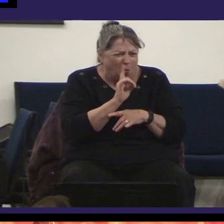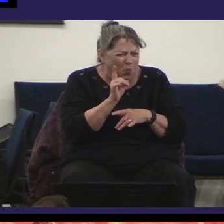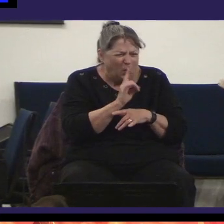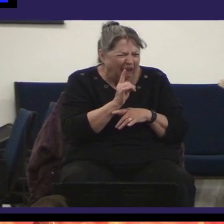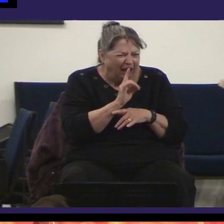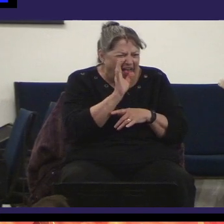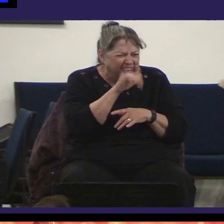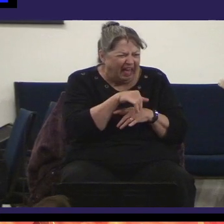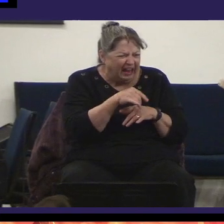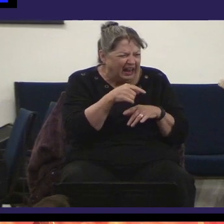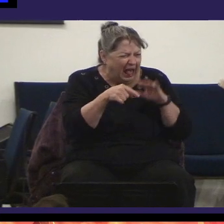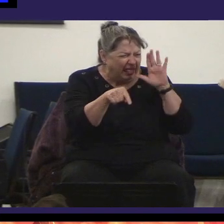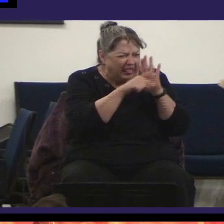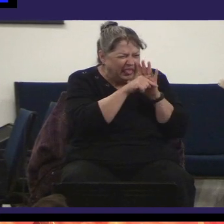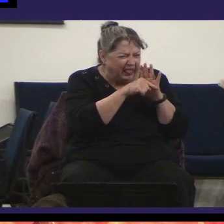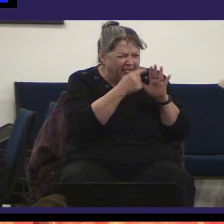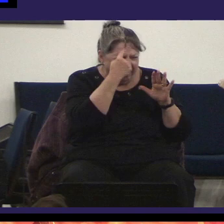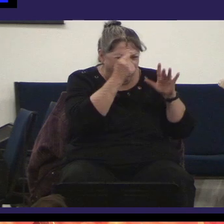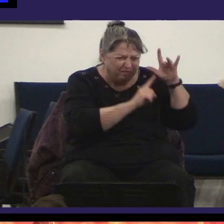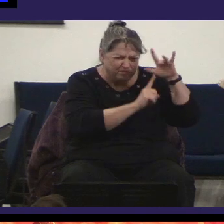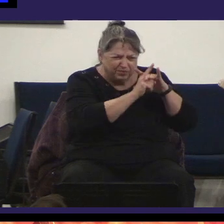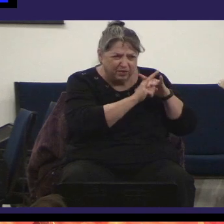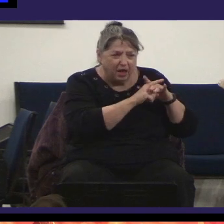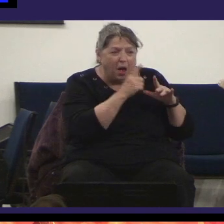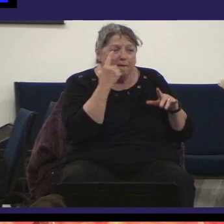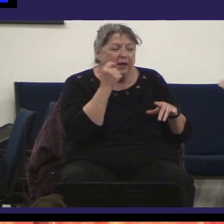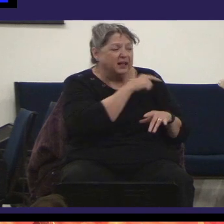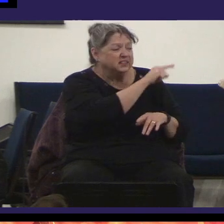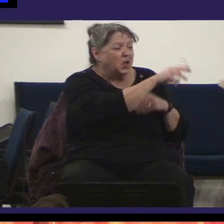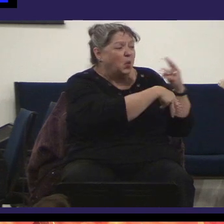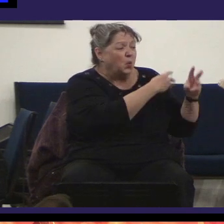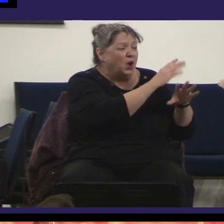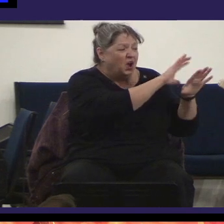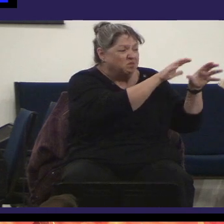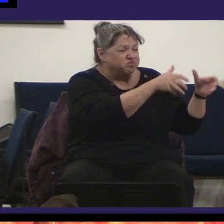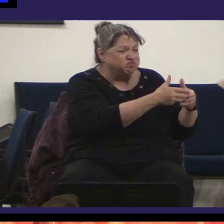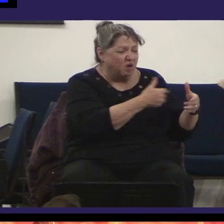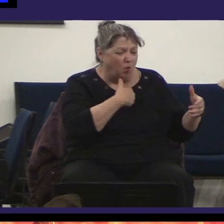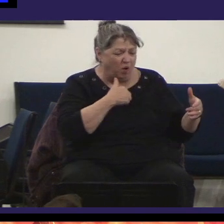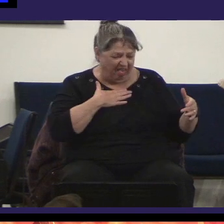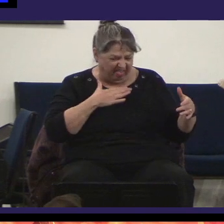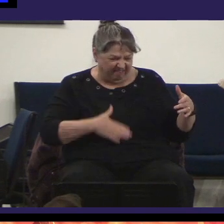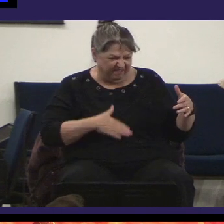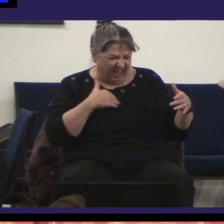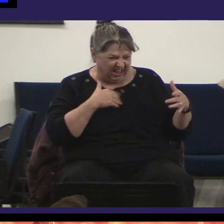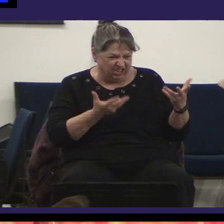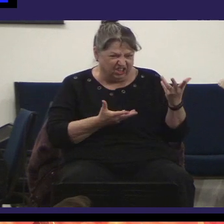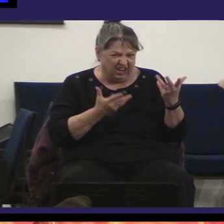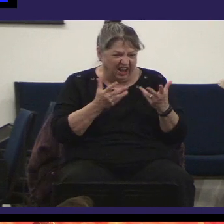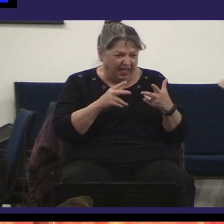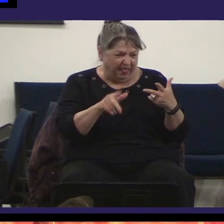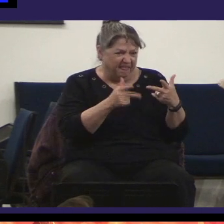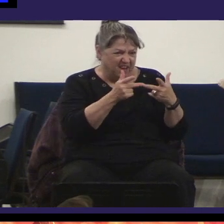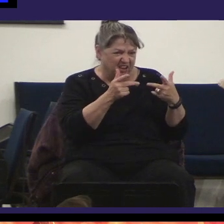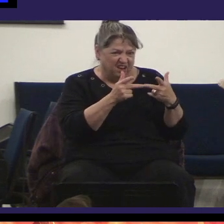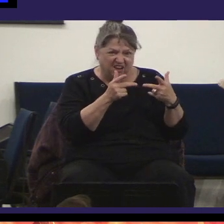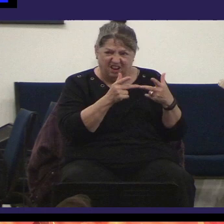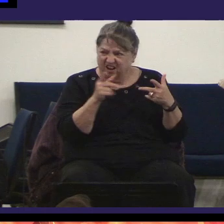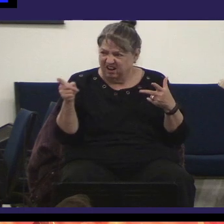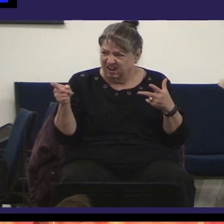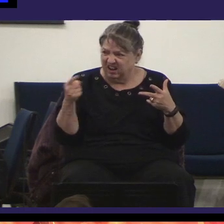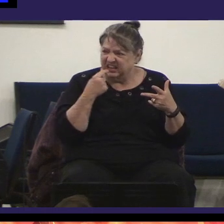from? Well, we have the world. Here we have the flesh. Then we have the third thing. And Pastor Jay